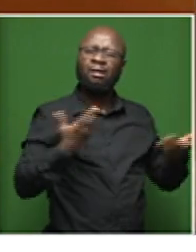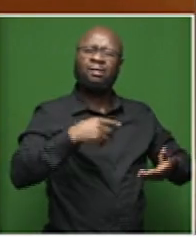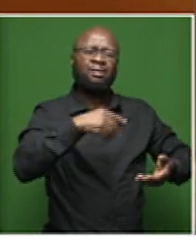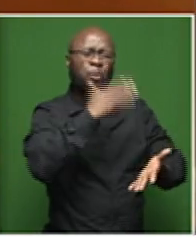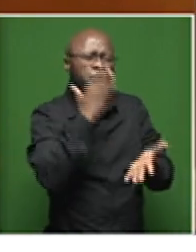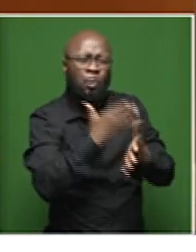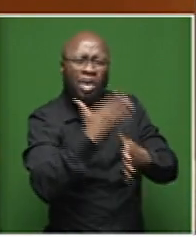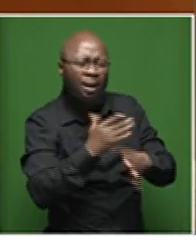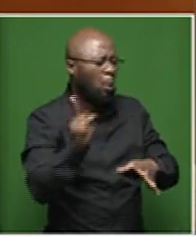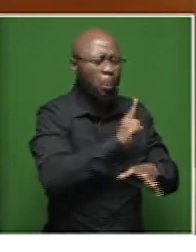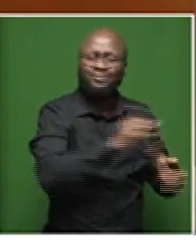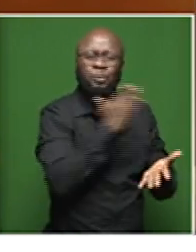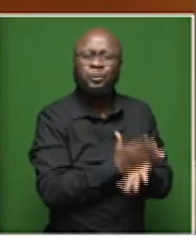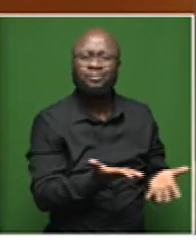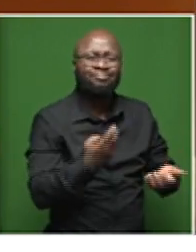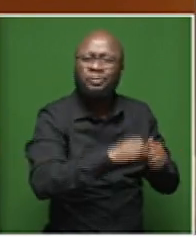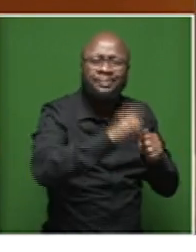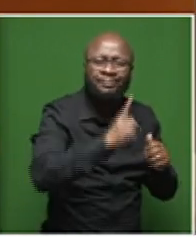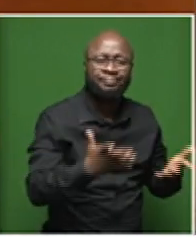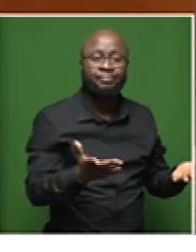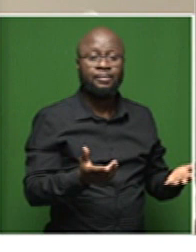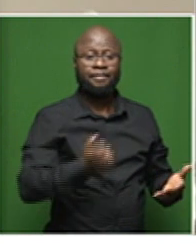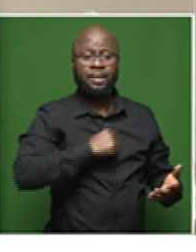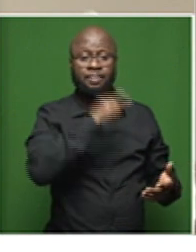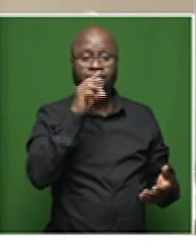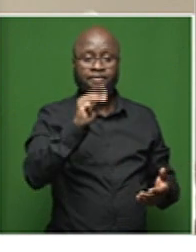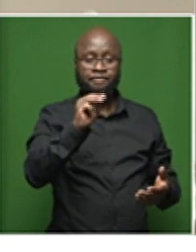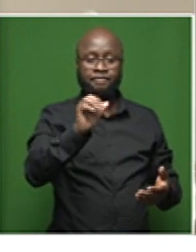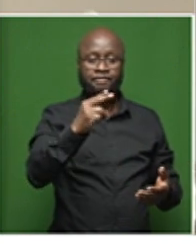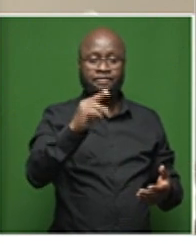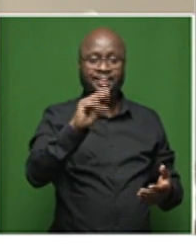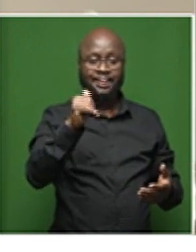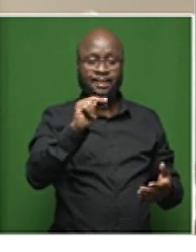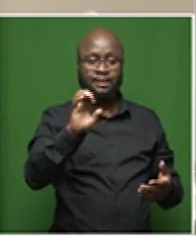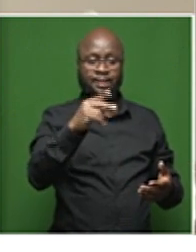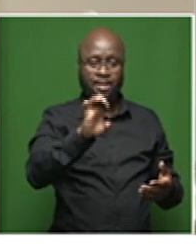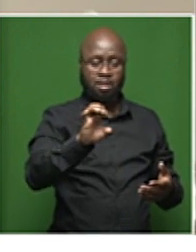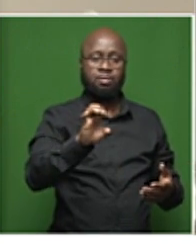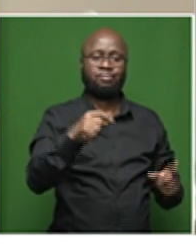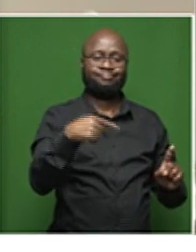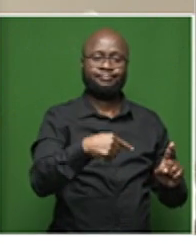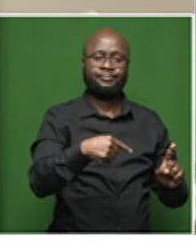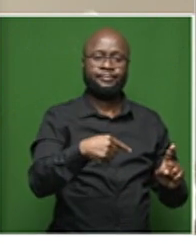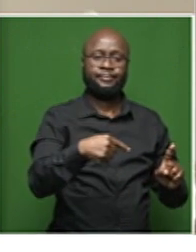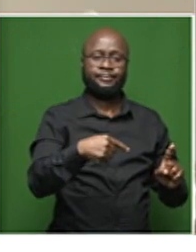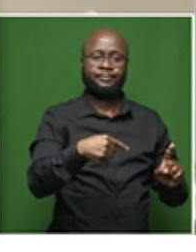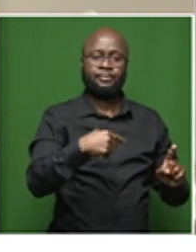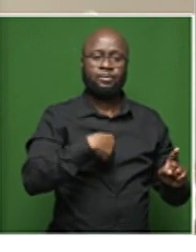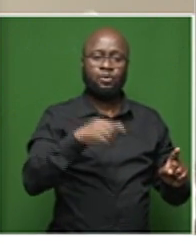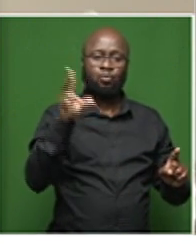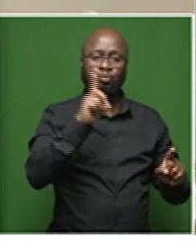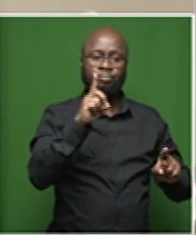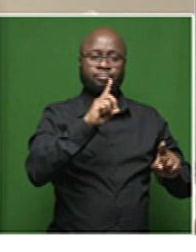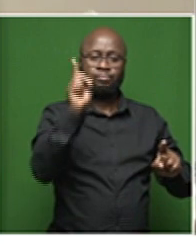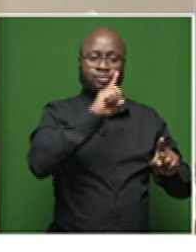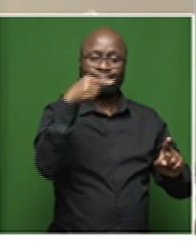working. My name is Nonhlanhla Make. I am 37 years of age. I'm from Dobsonville. I do come from a